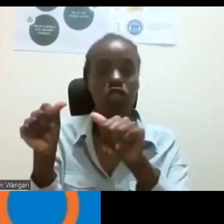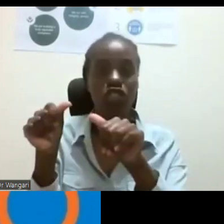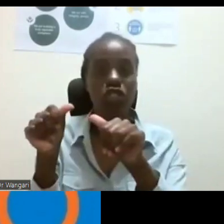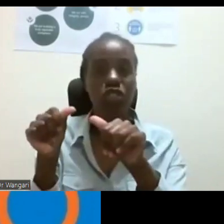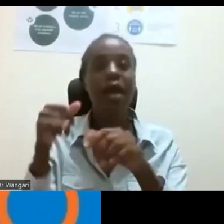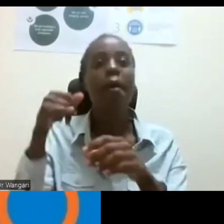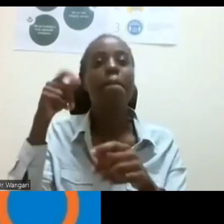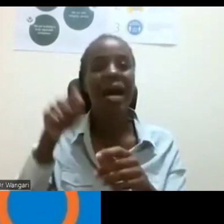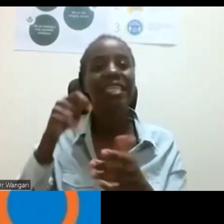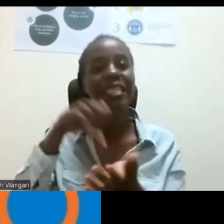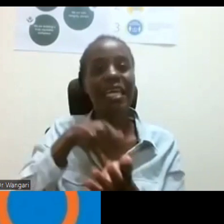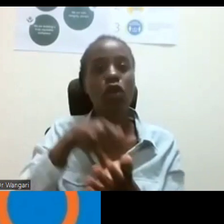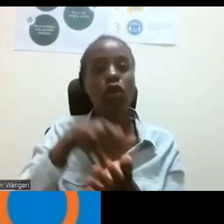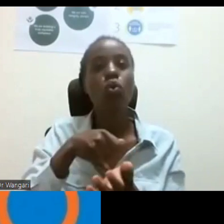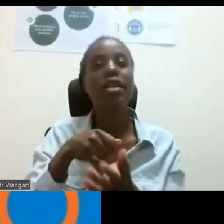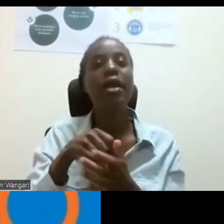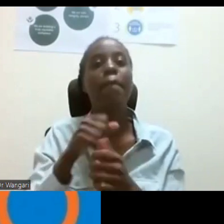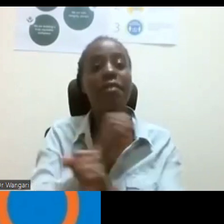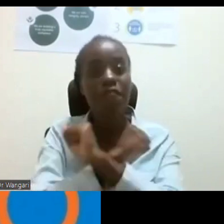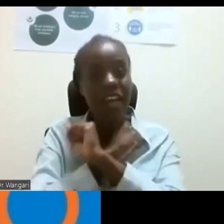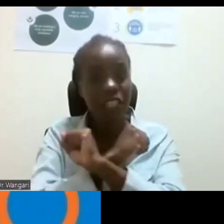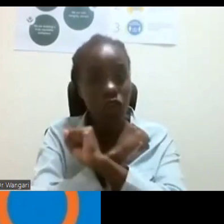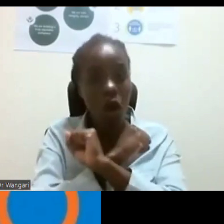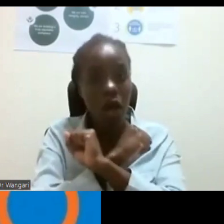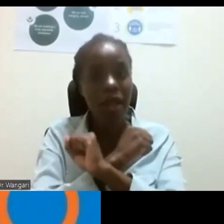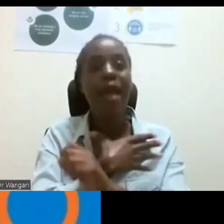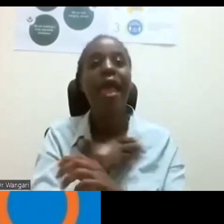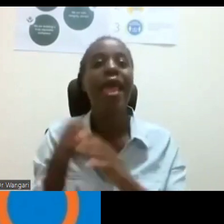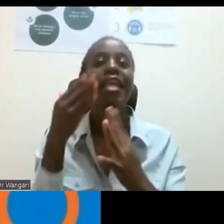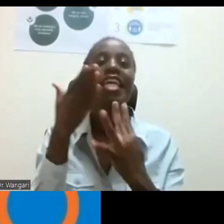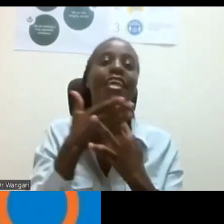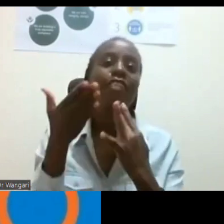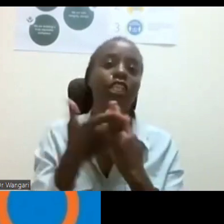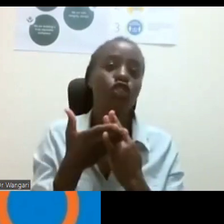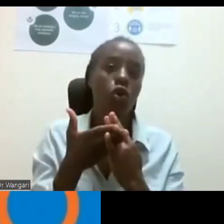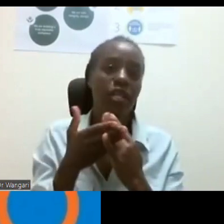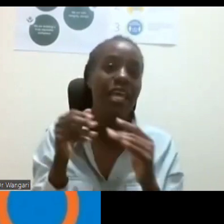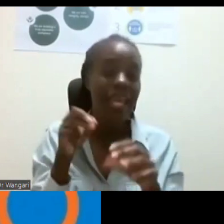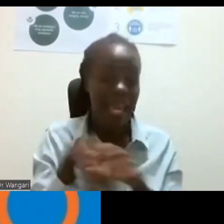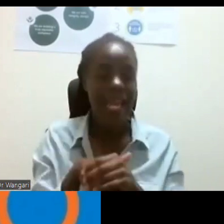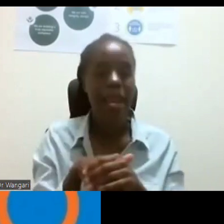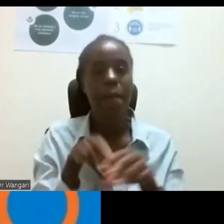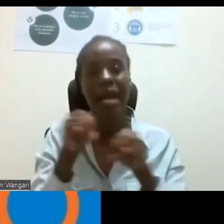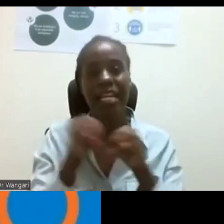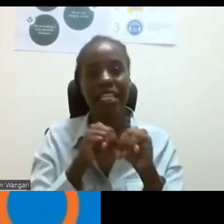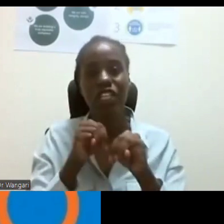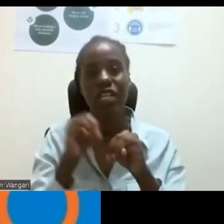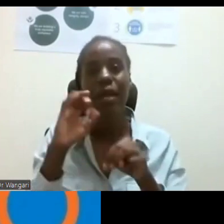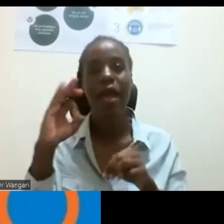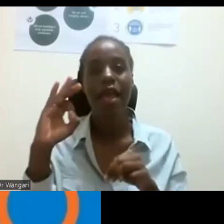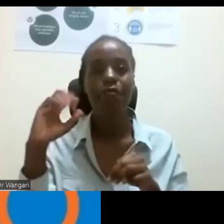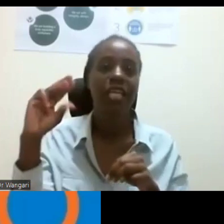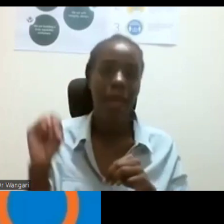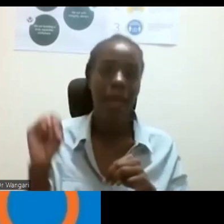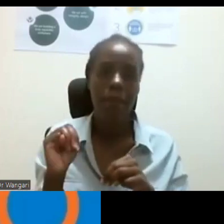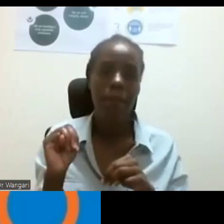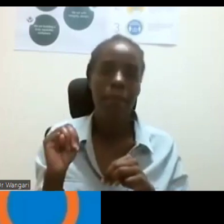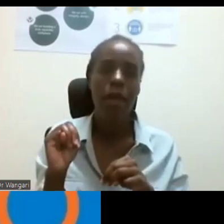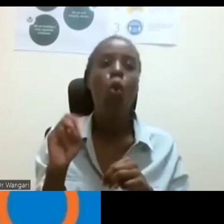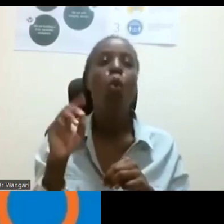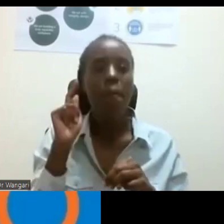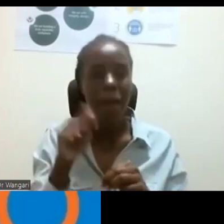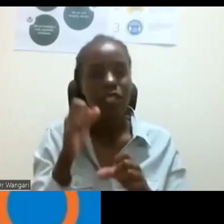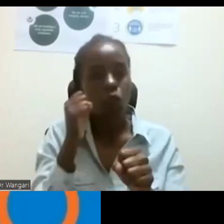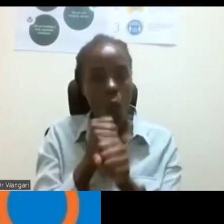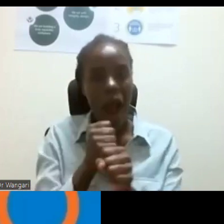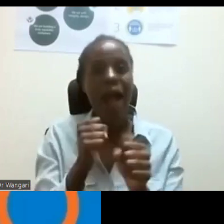the management of complications. So with any public health issue, we can't just say treat the complications. We have to simultaneously work